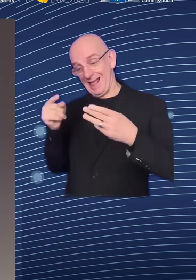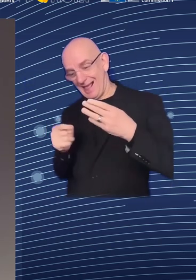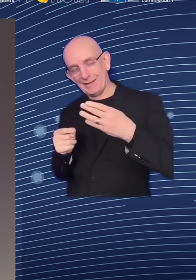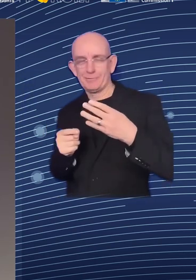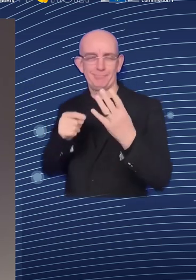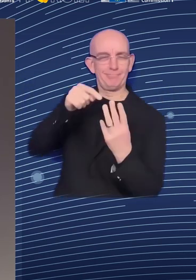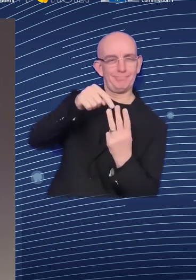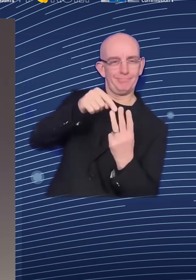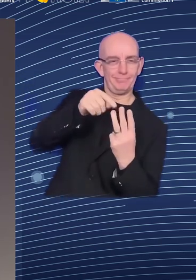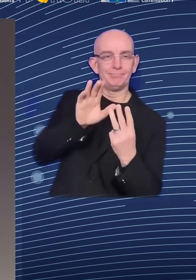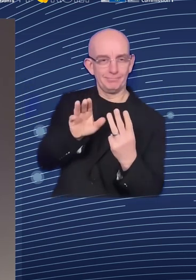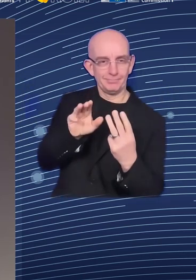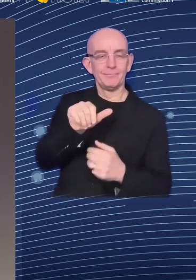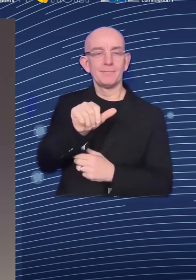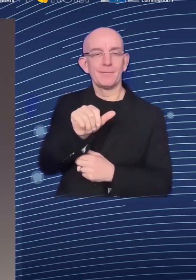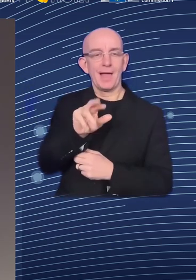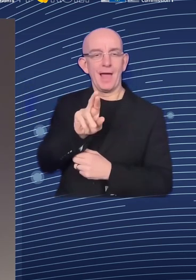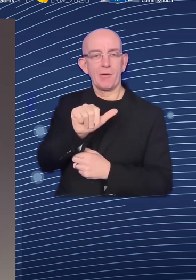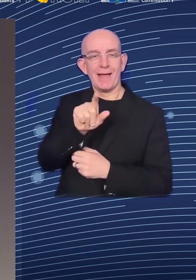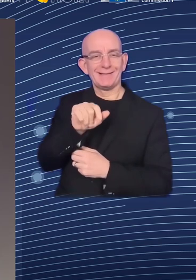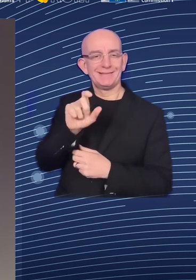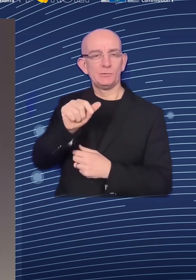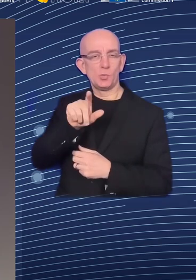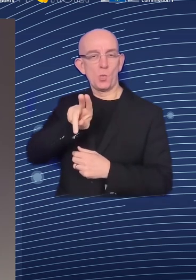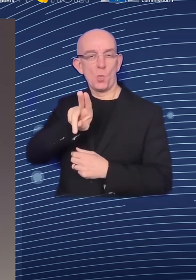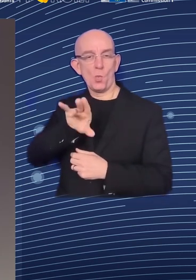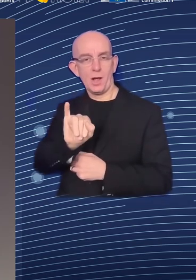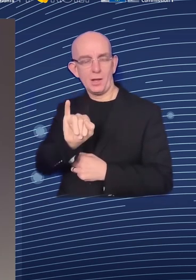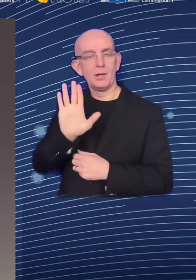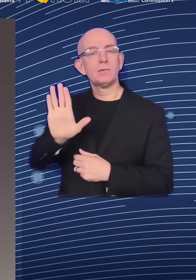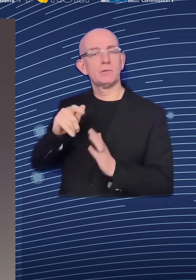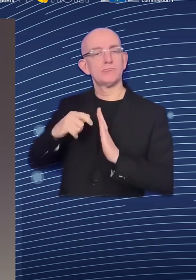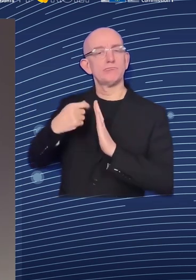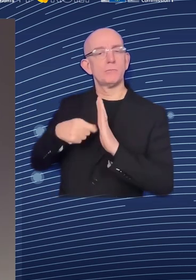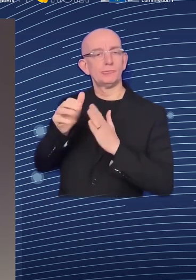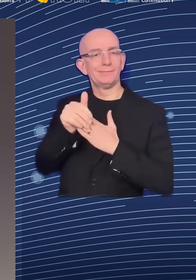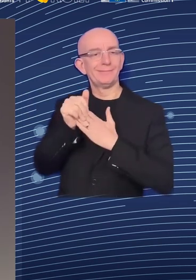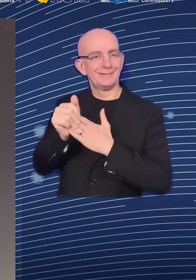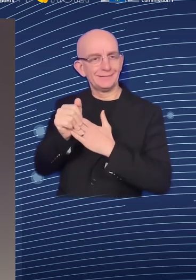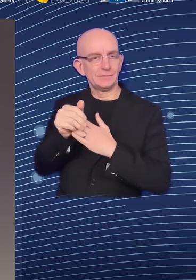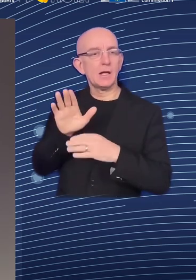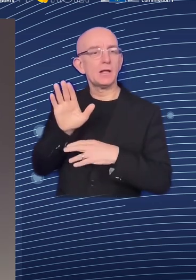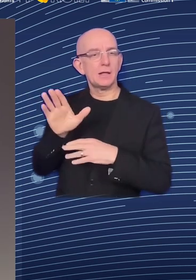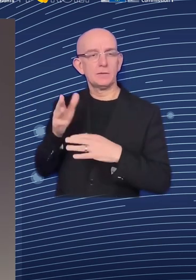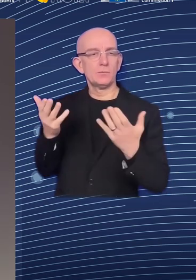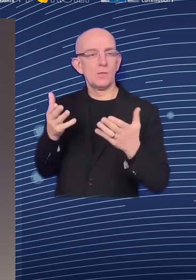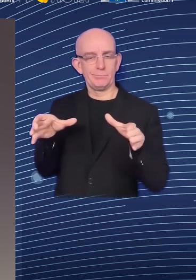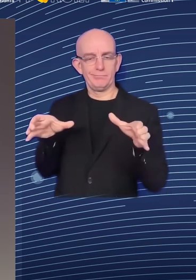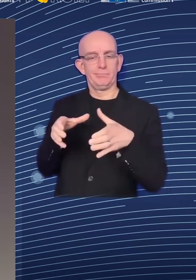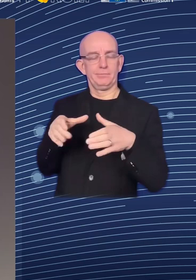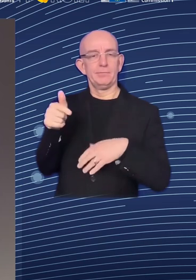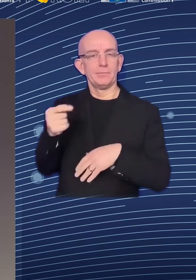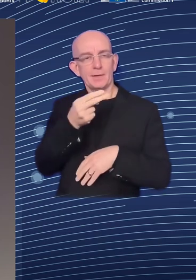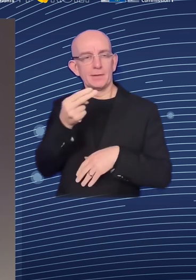Project Coordinator from Technica. Thank you all very much for being here. John, I'm going to start with you because, as I